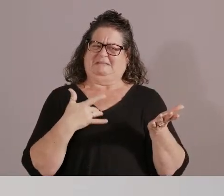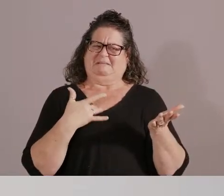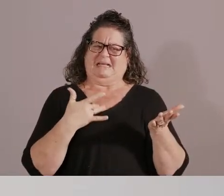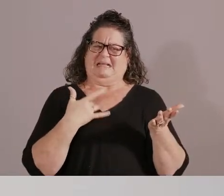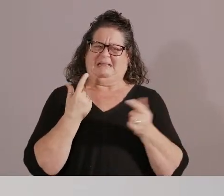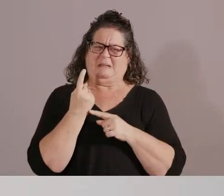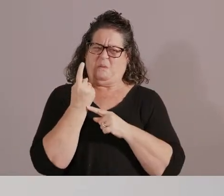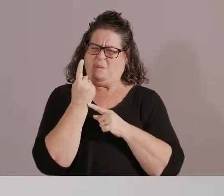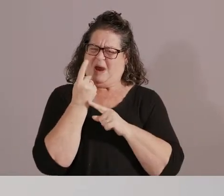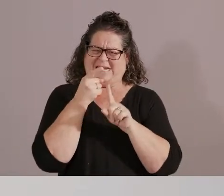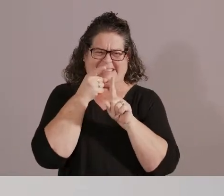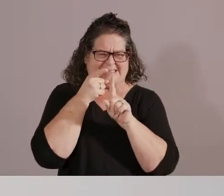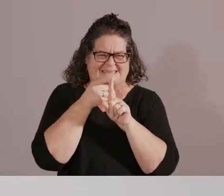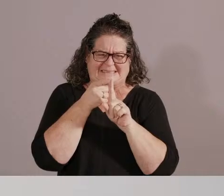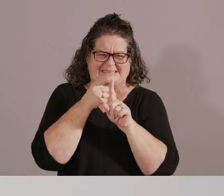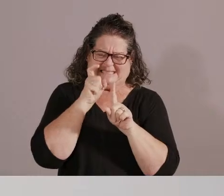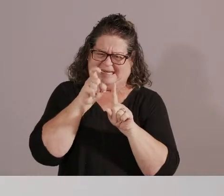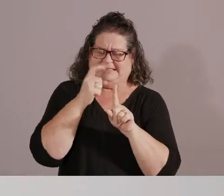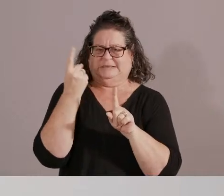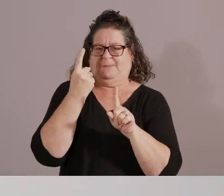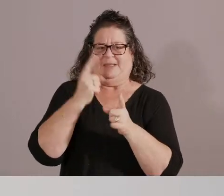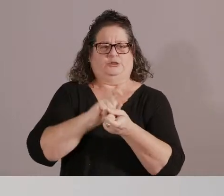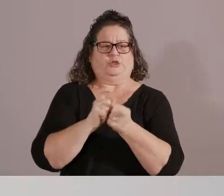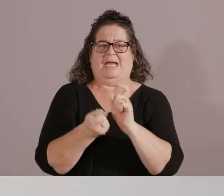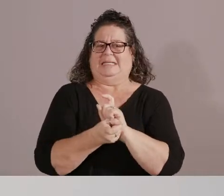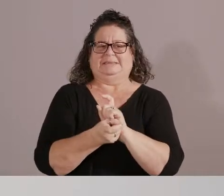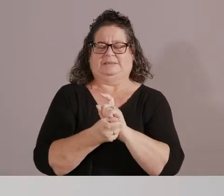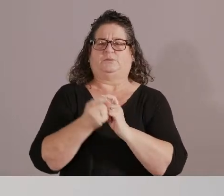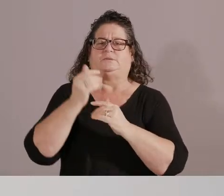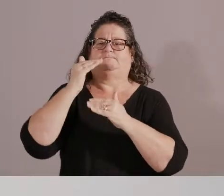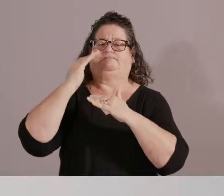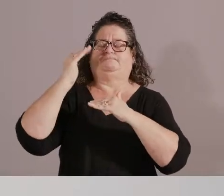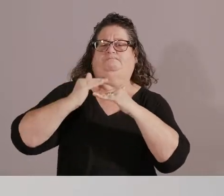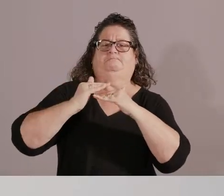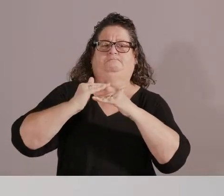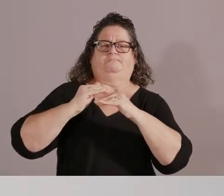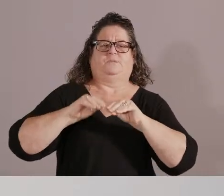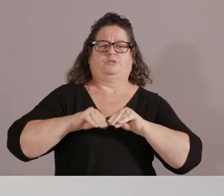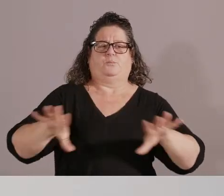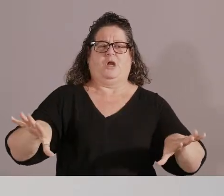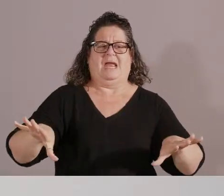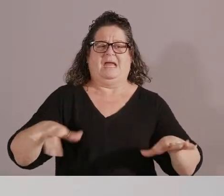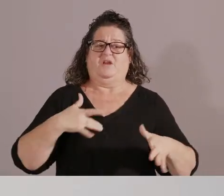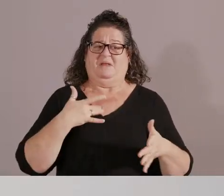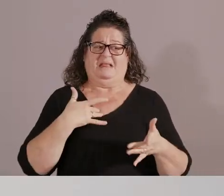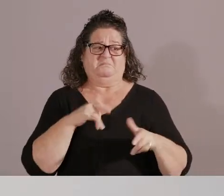be changed on mitigation? Nothing at all that you think would be appropriate?